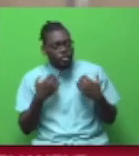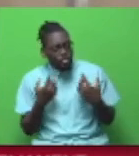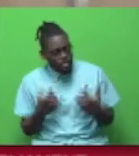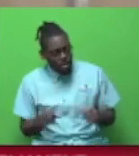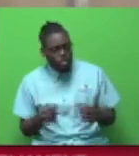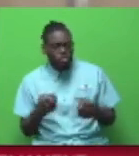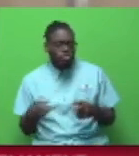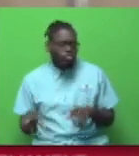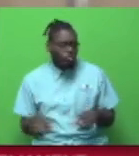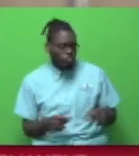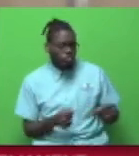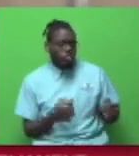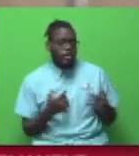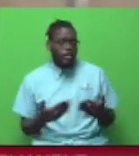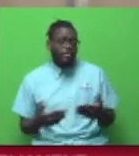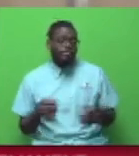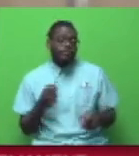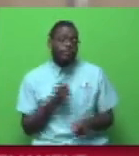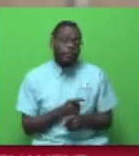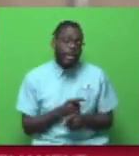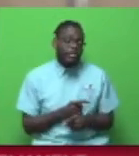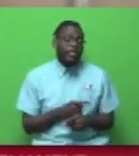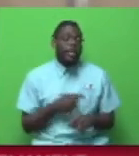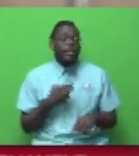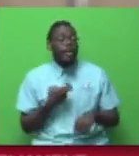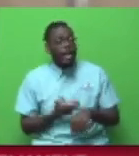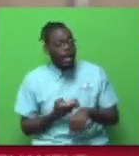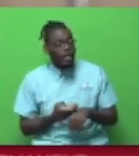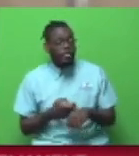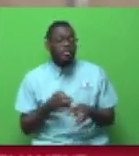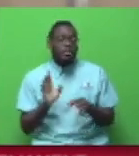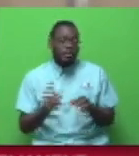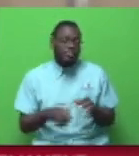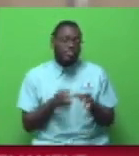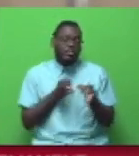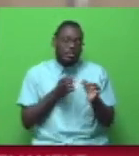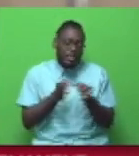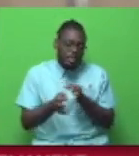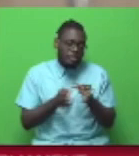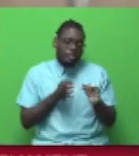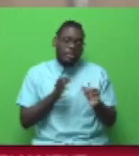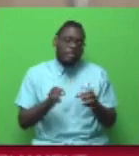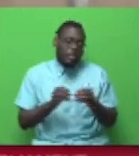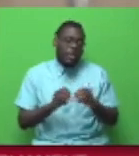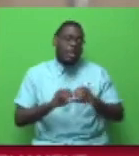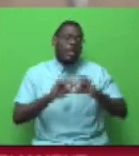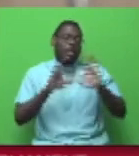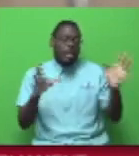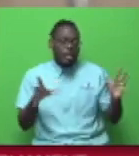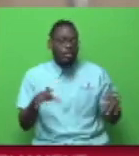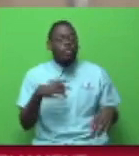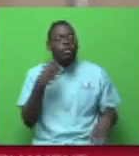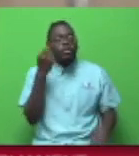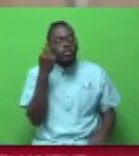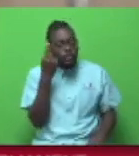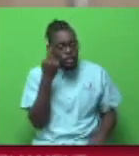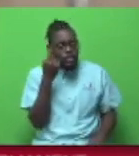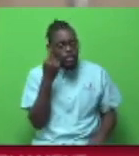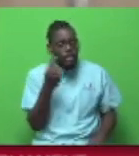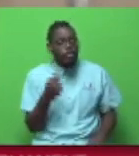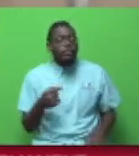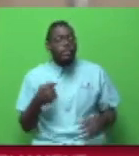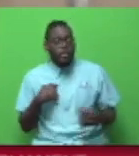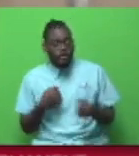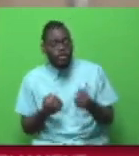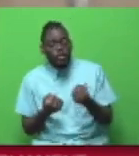please ensure that the implications are explained clearly to the population so that they could buy in and they would support.